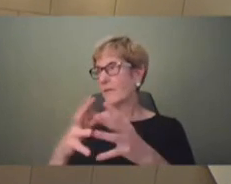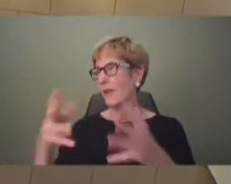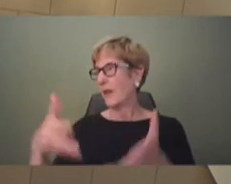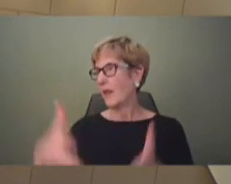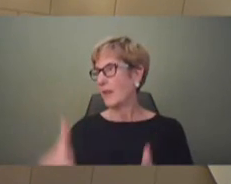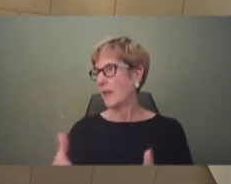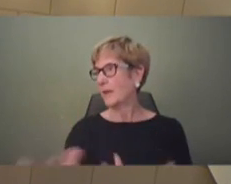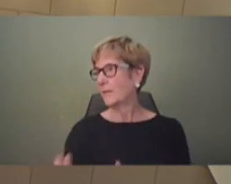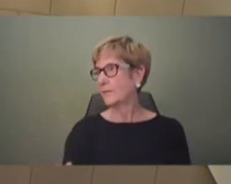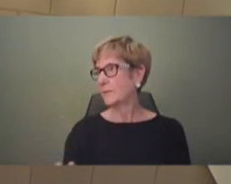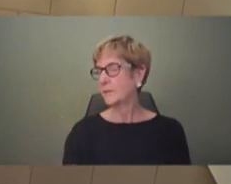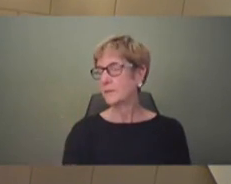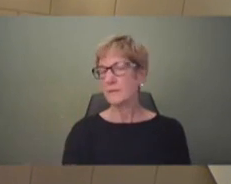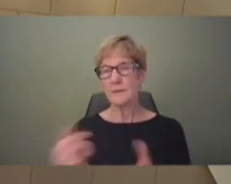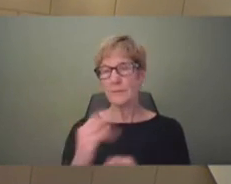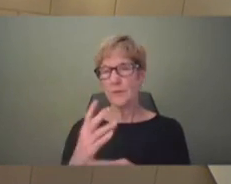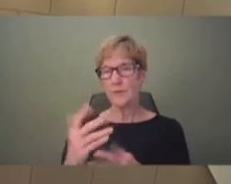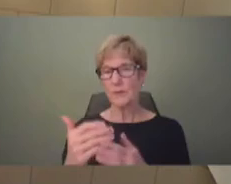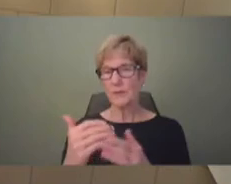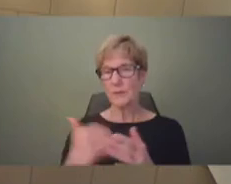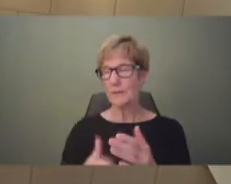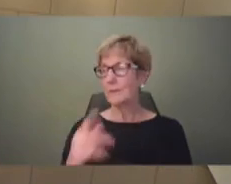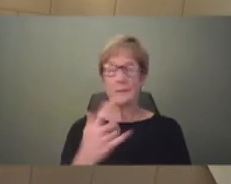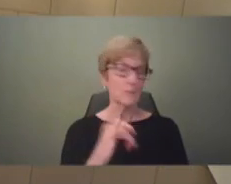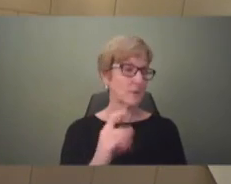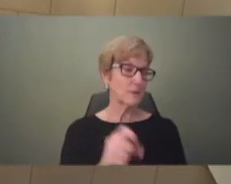person yeah we still need staff